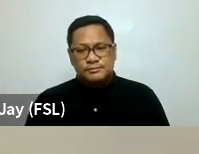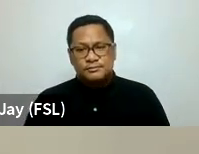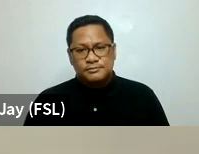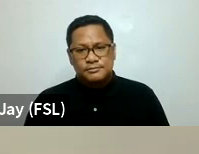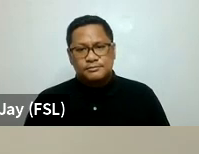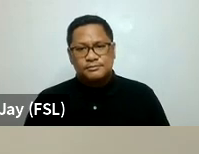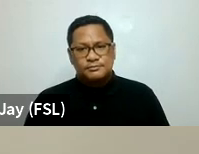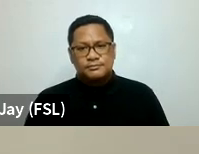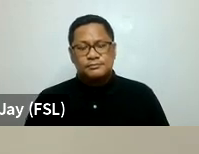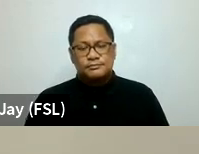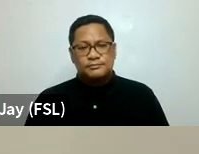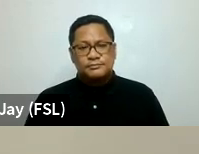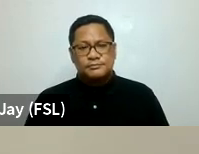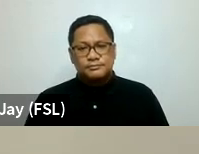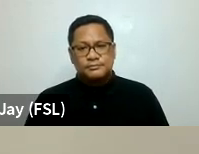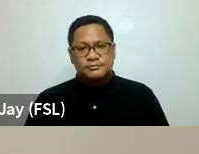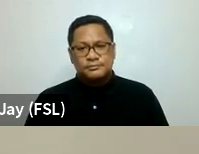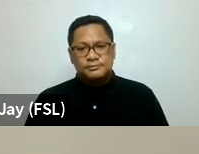then